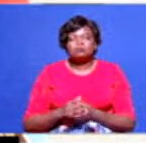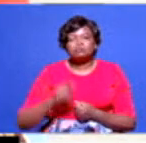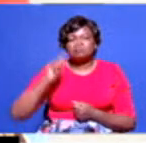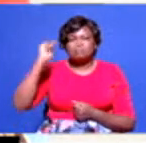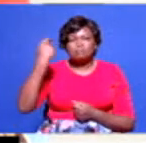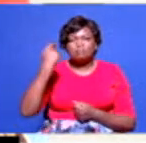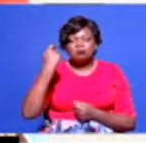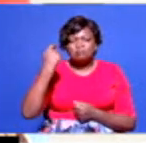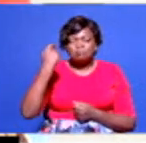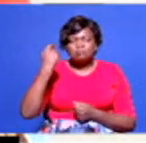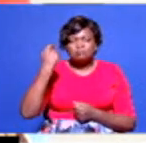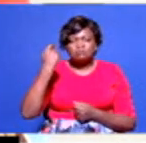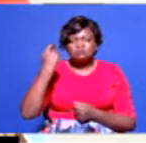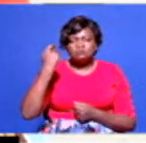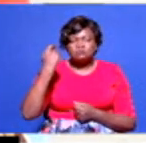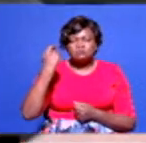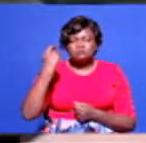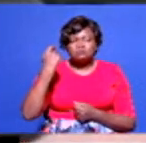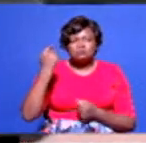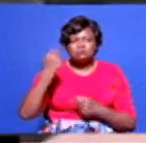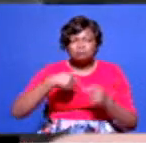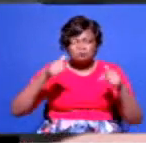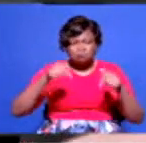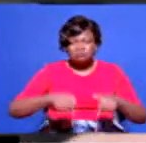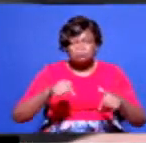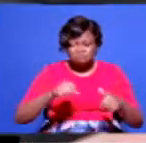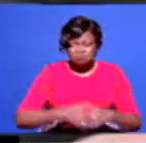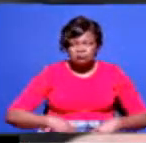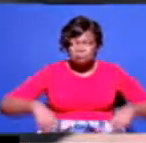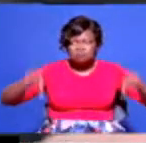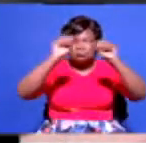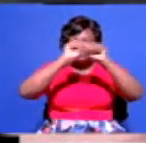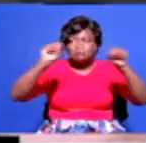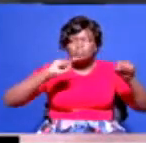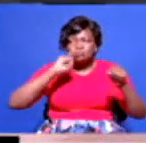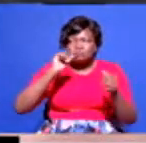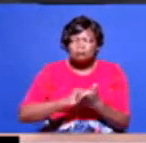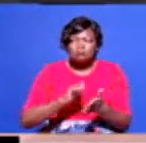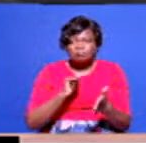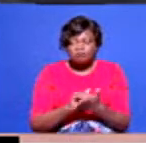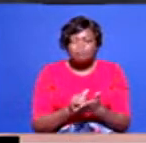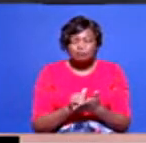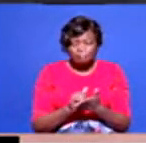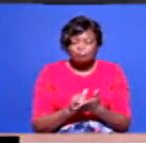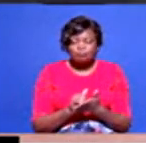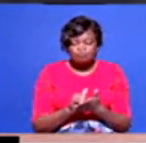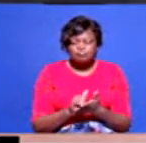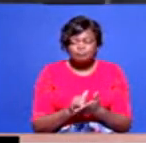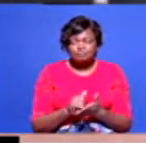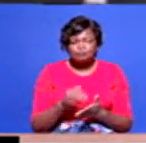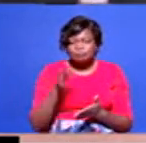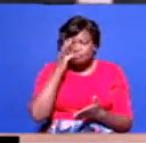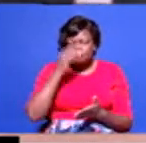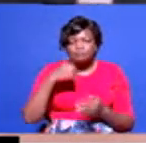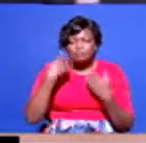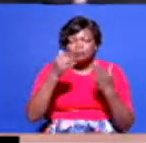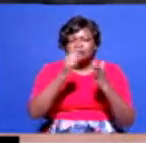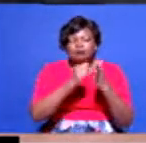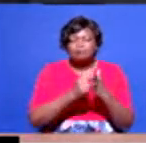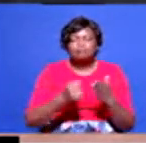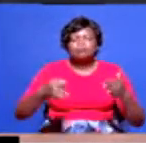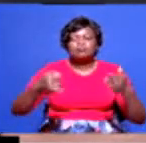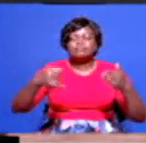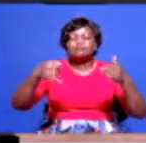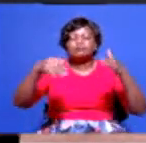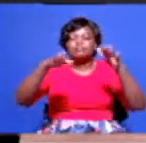Kenya from today. The president said the former president will be accorded a state funeral with full military